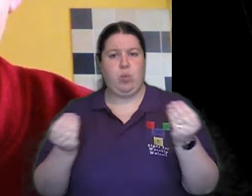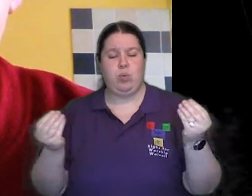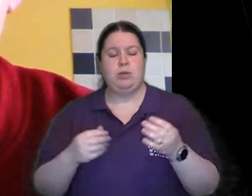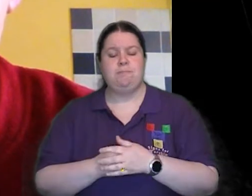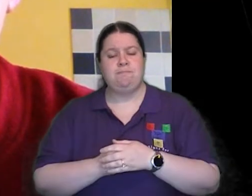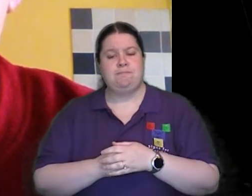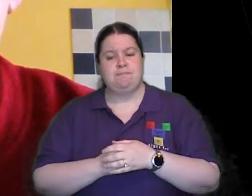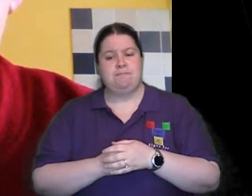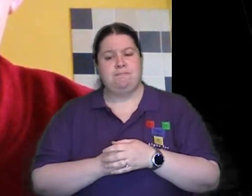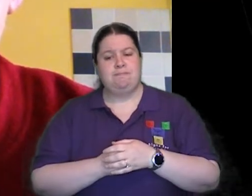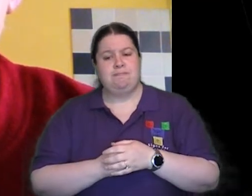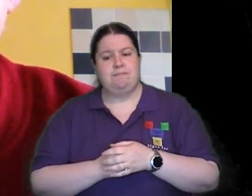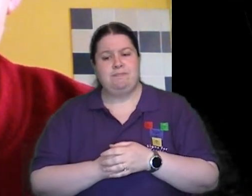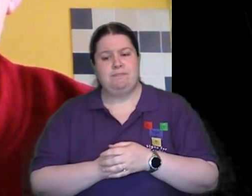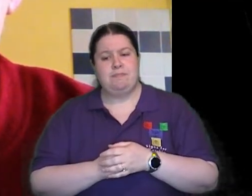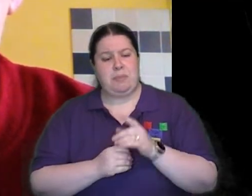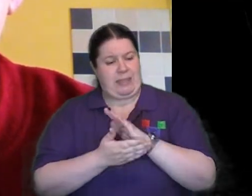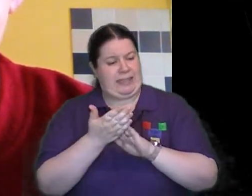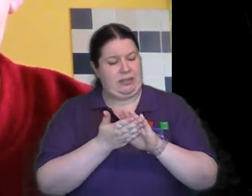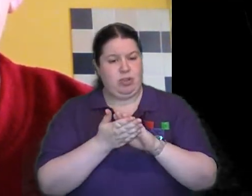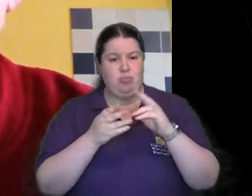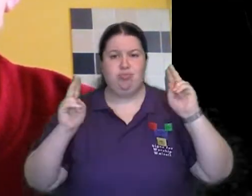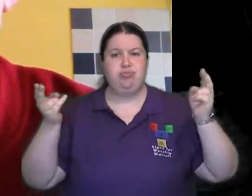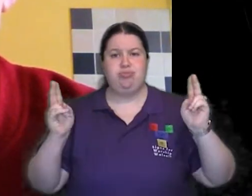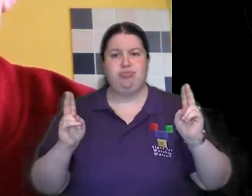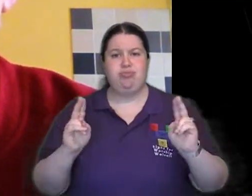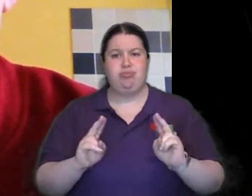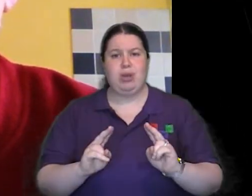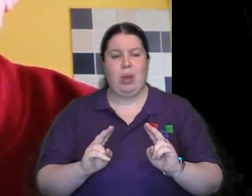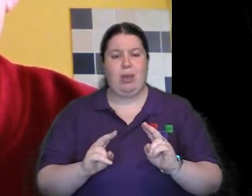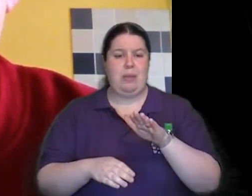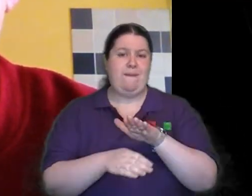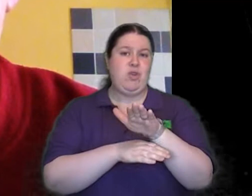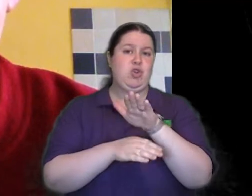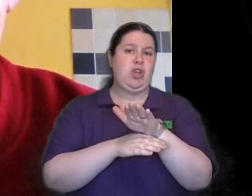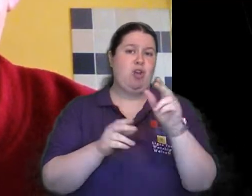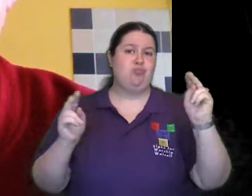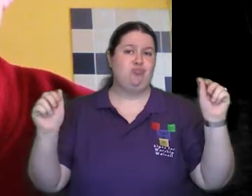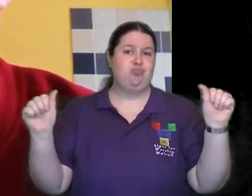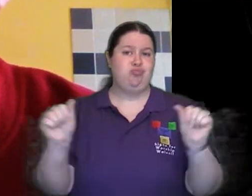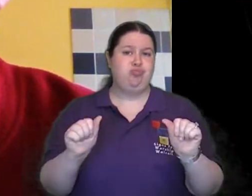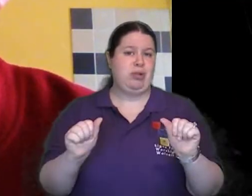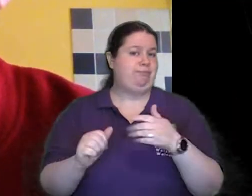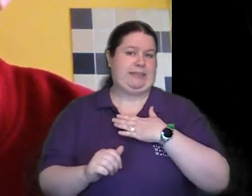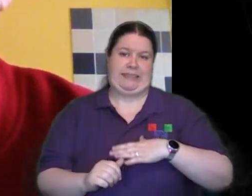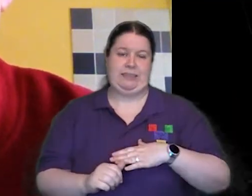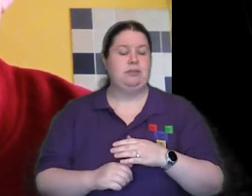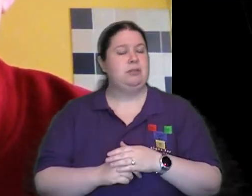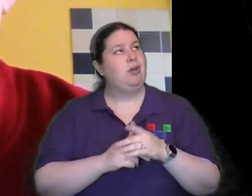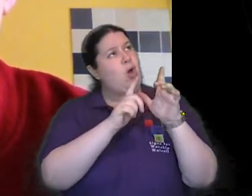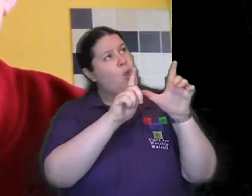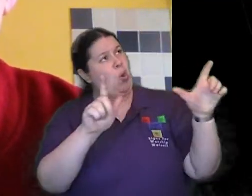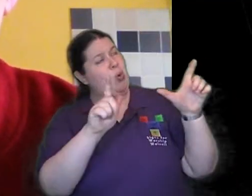infection-free bear fruit, so that the virus spread is reduced and the need for any further restriction is